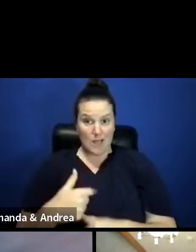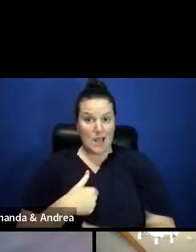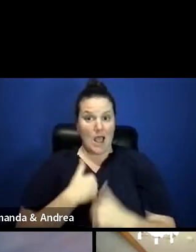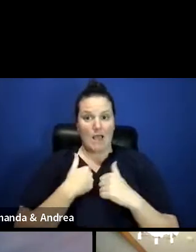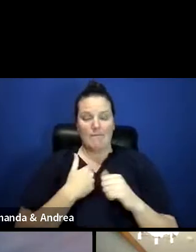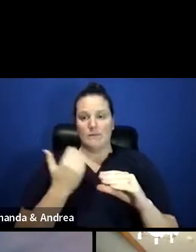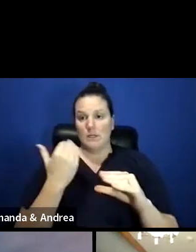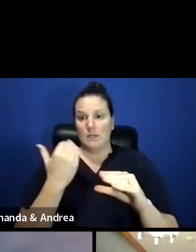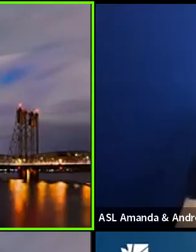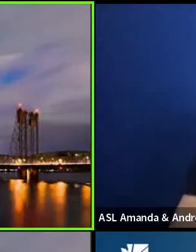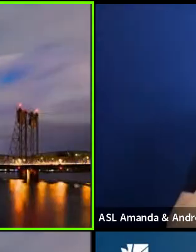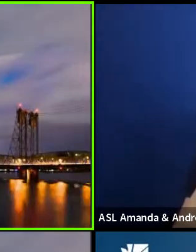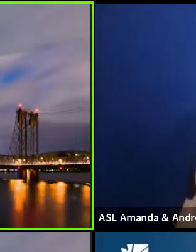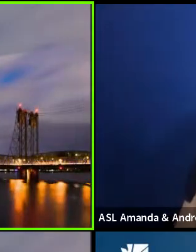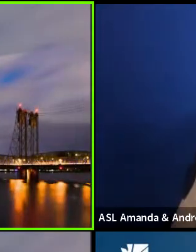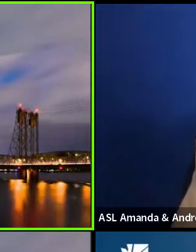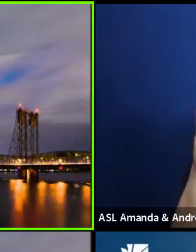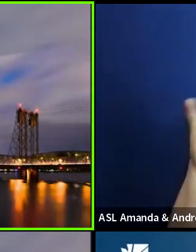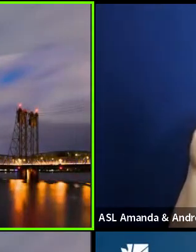your questions to